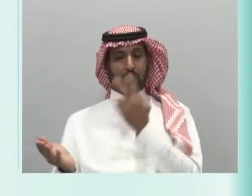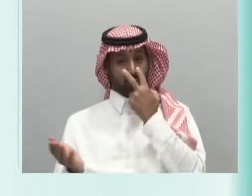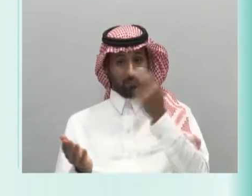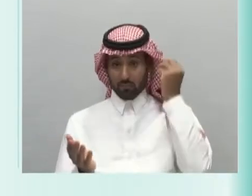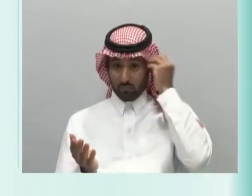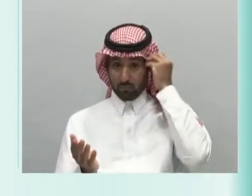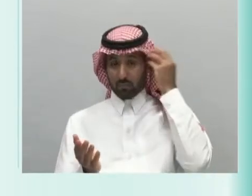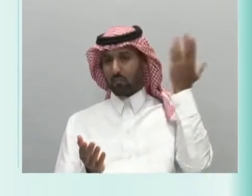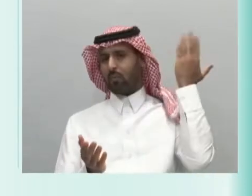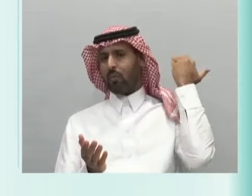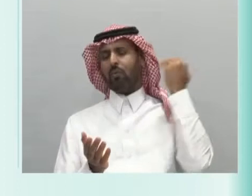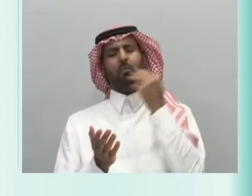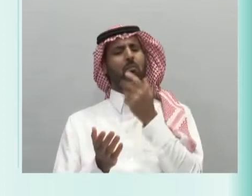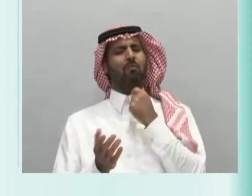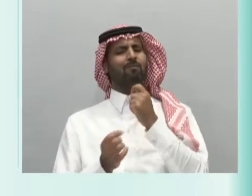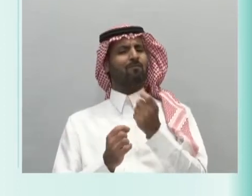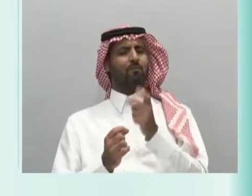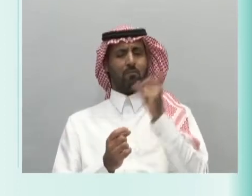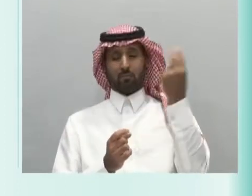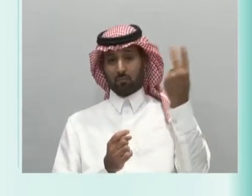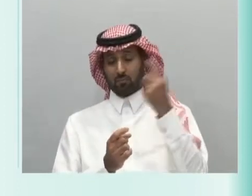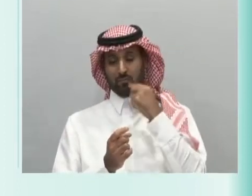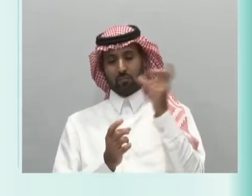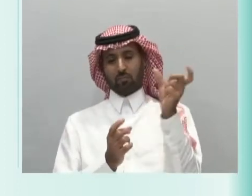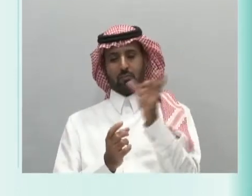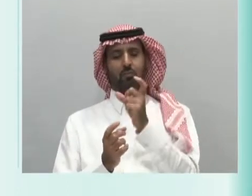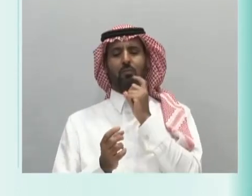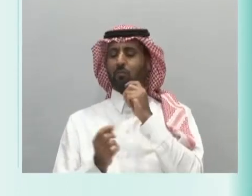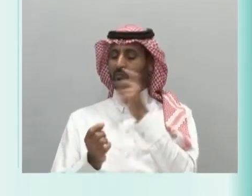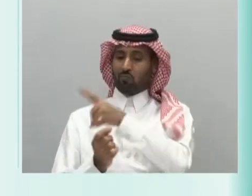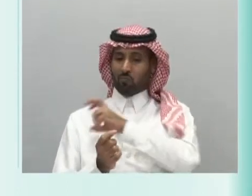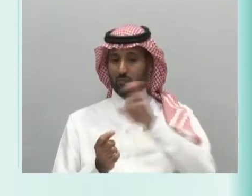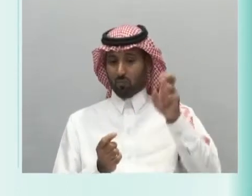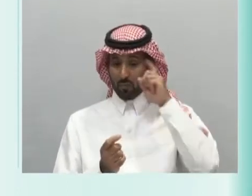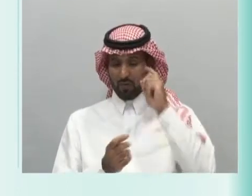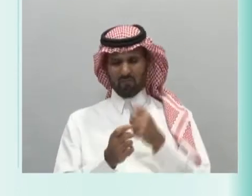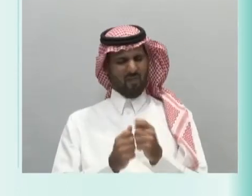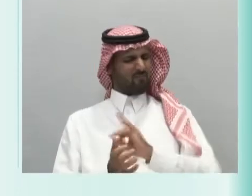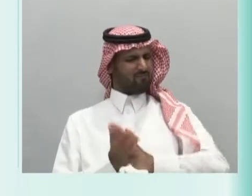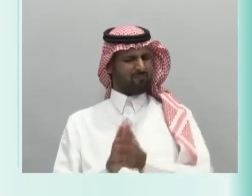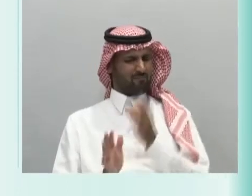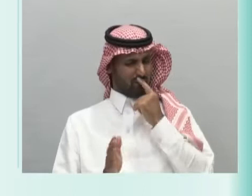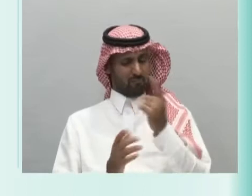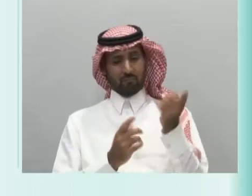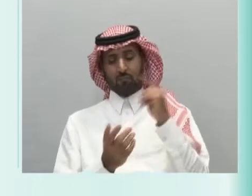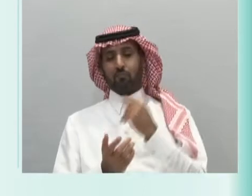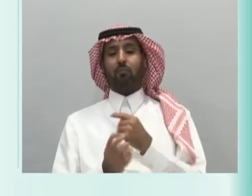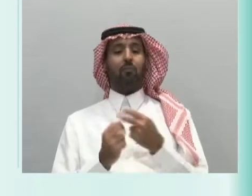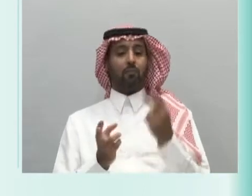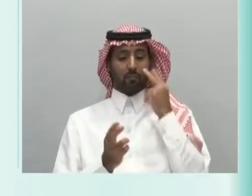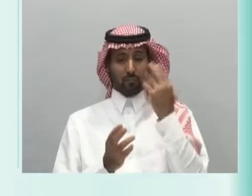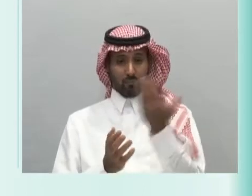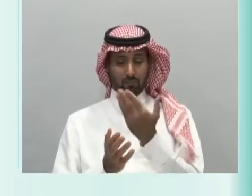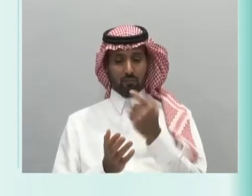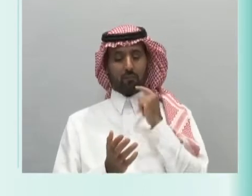know, last episode we finished Unit 2, Crime Doesn't Pay. And today, inshallah, we are going to start a new unit, which